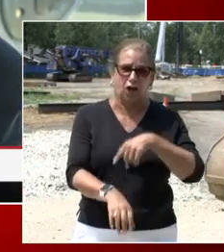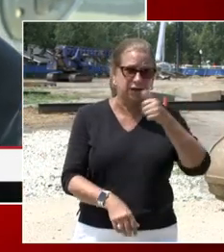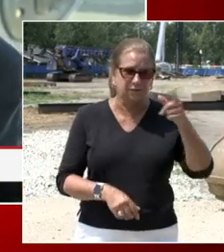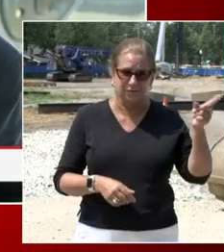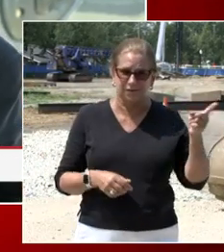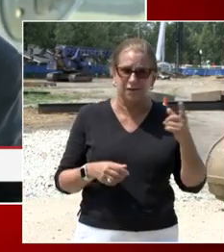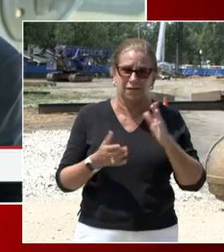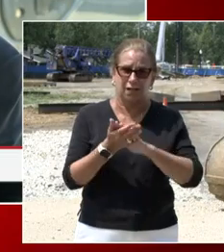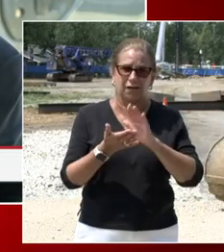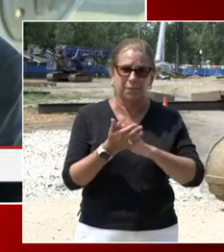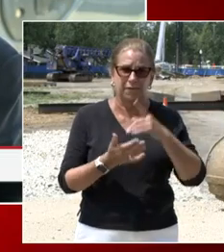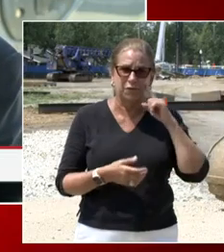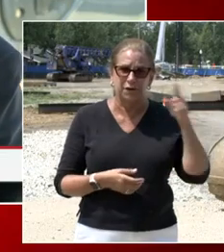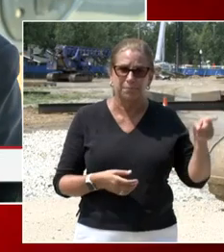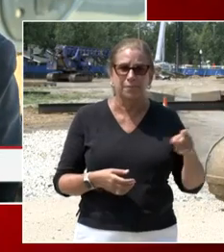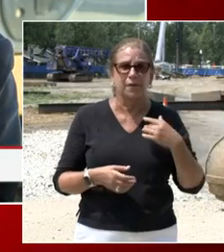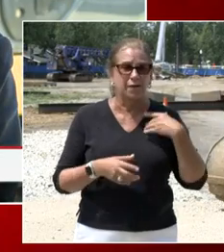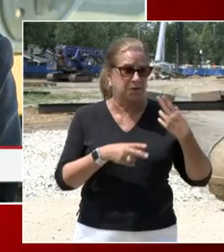mentions. I